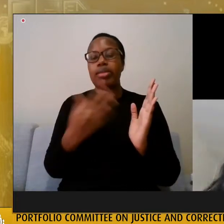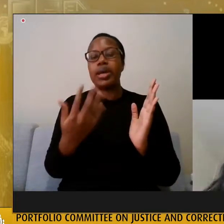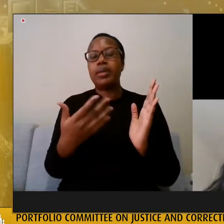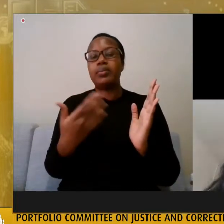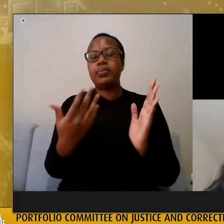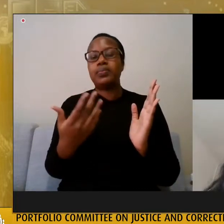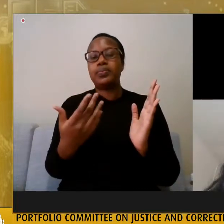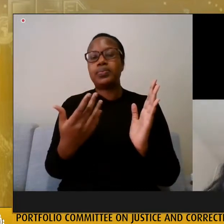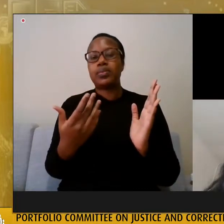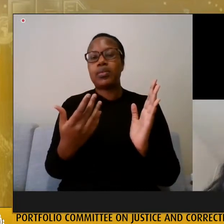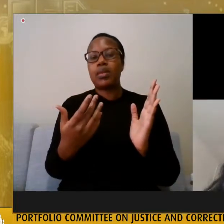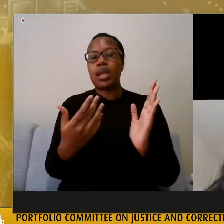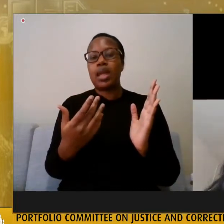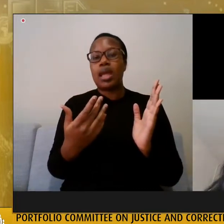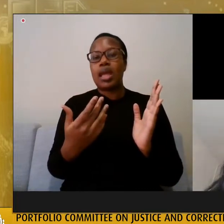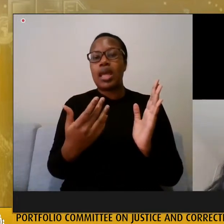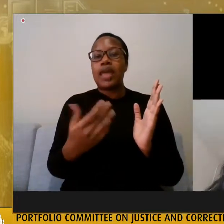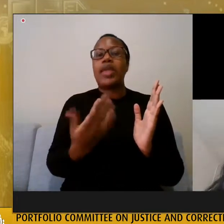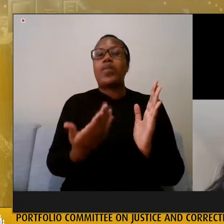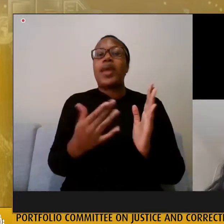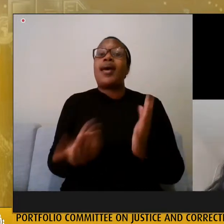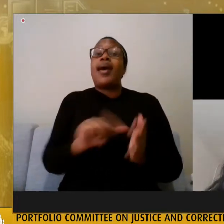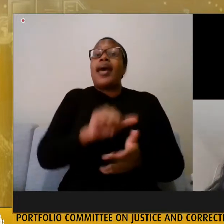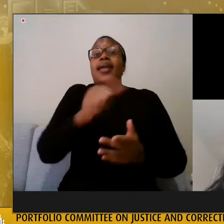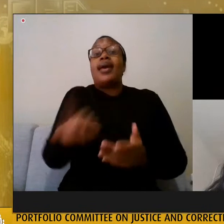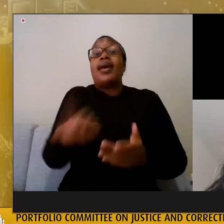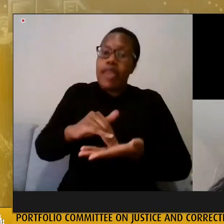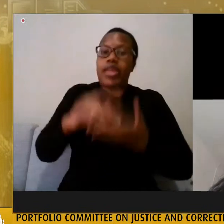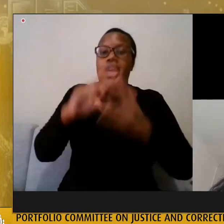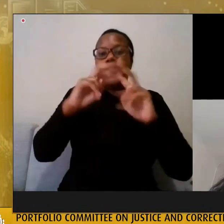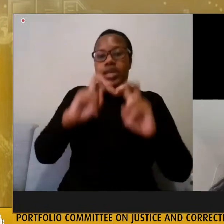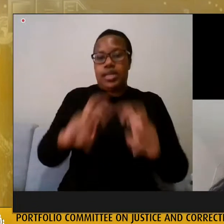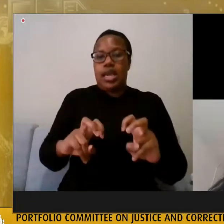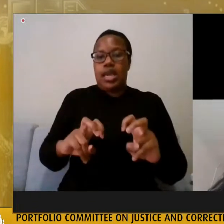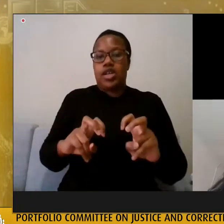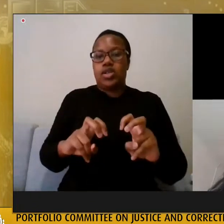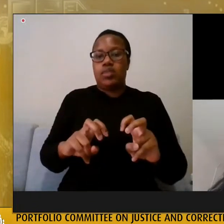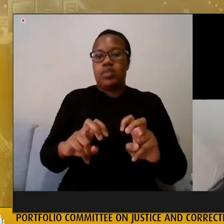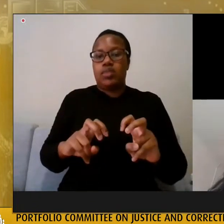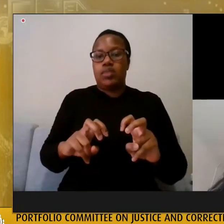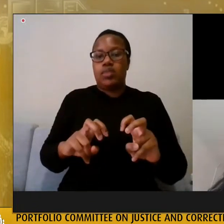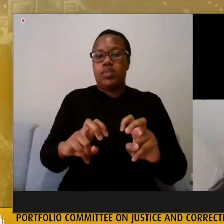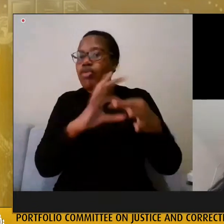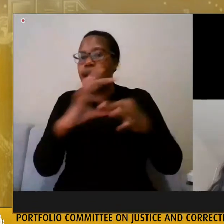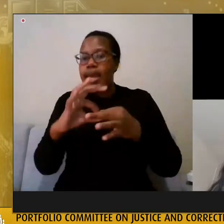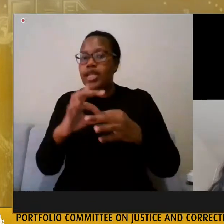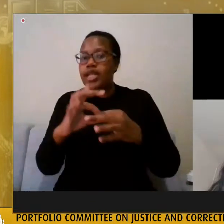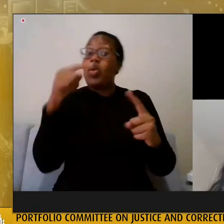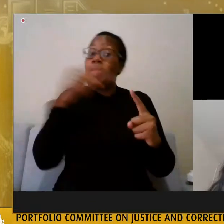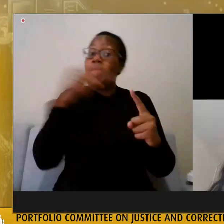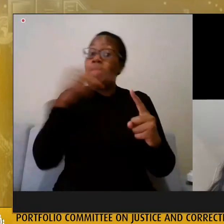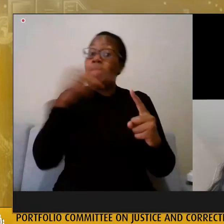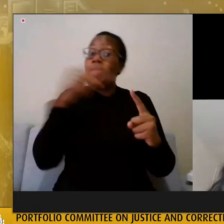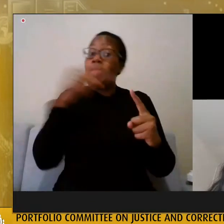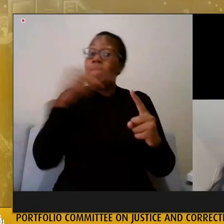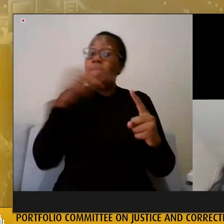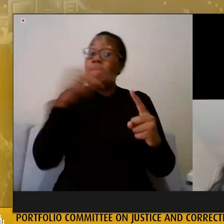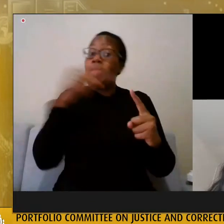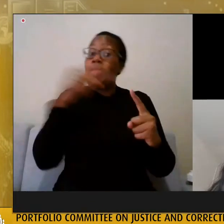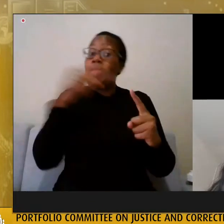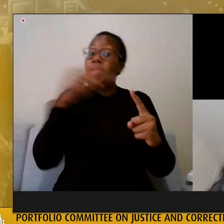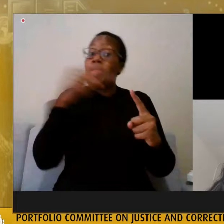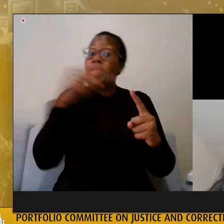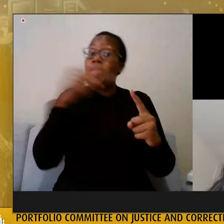was another investigation unrelated to this specific case where the accused was before